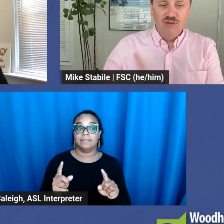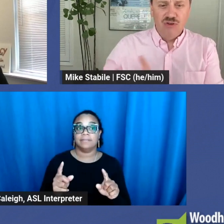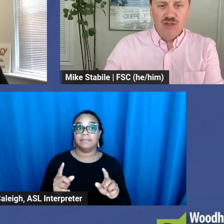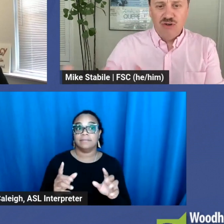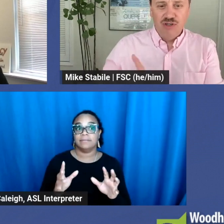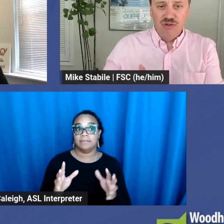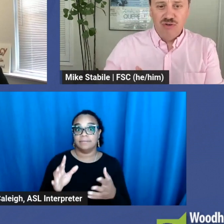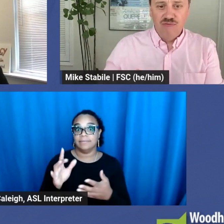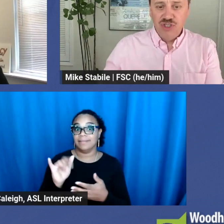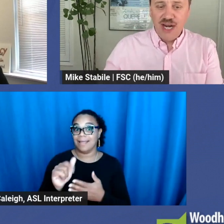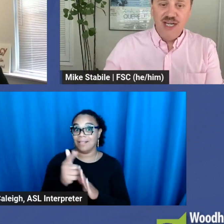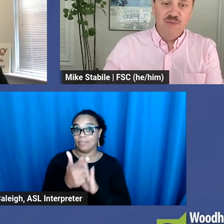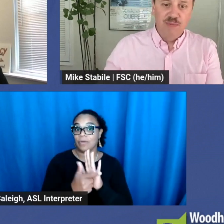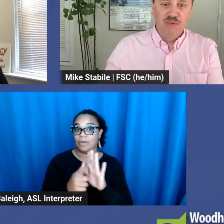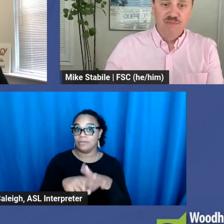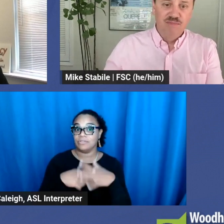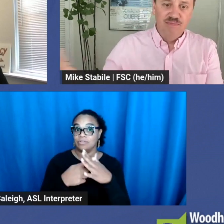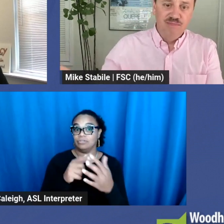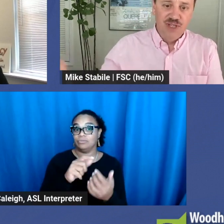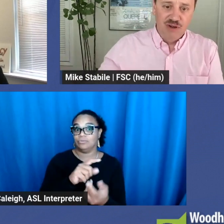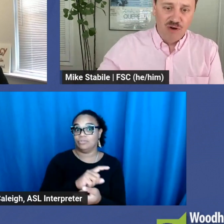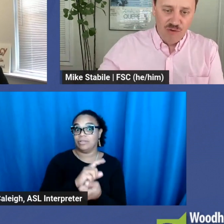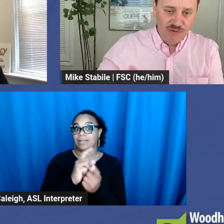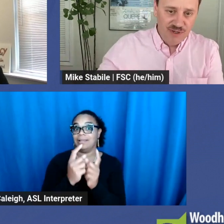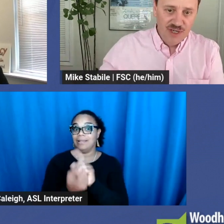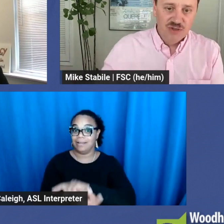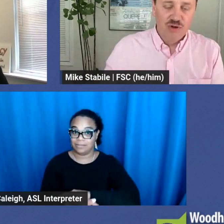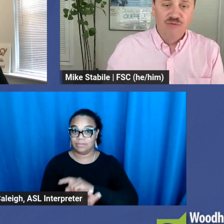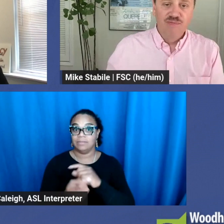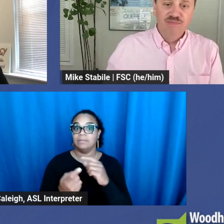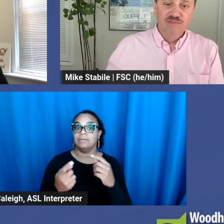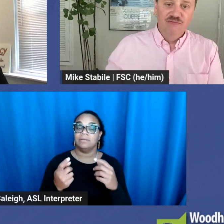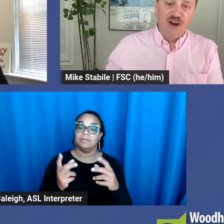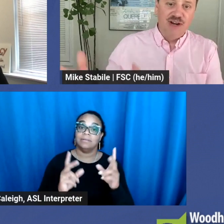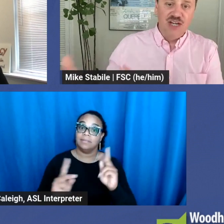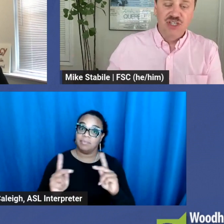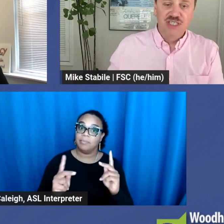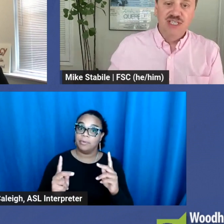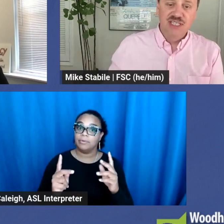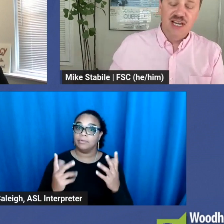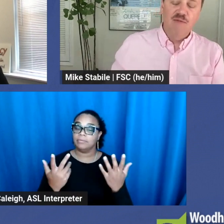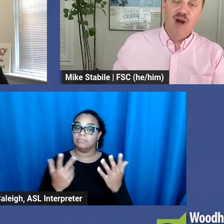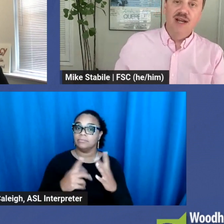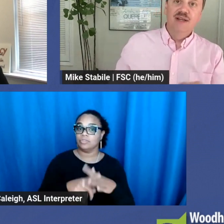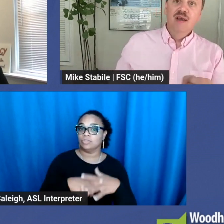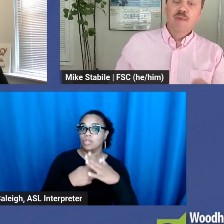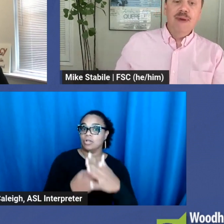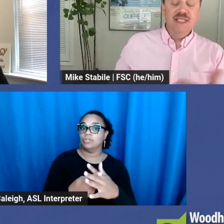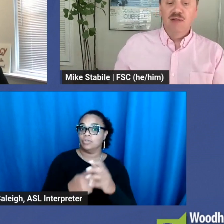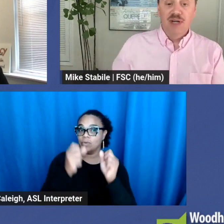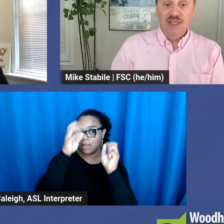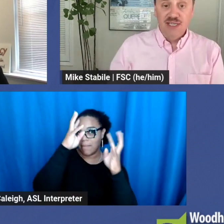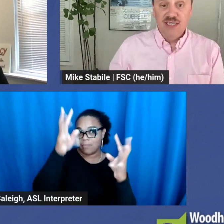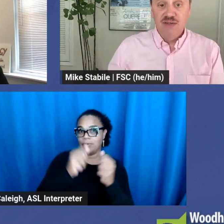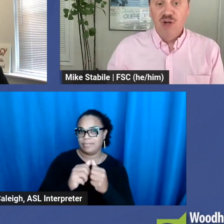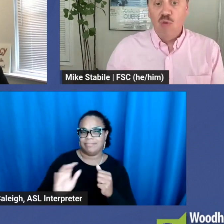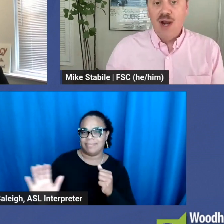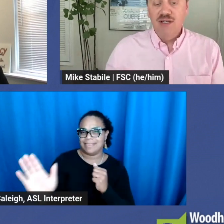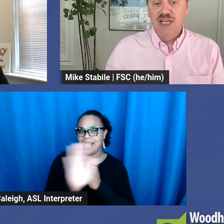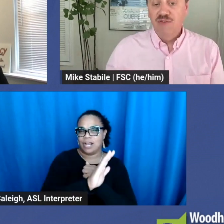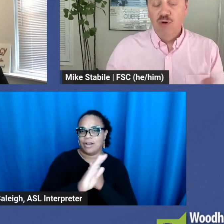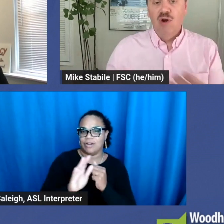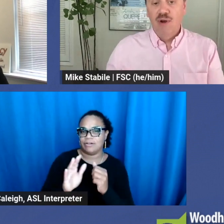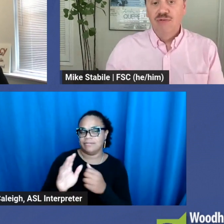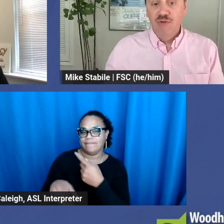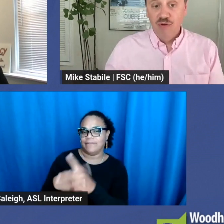that law started to sort of change. People did their own sort of variations statewide, but basically what it does is it